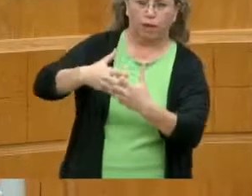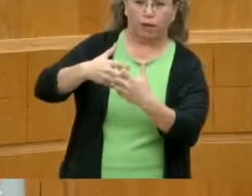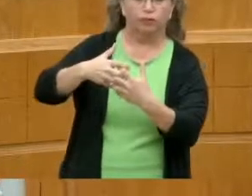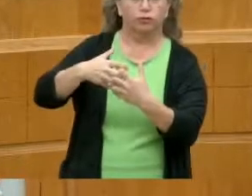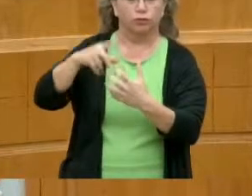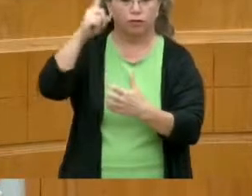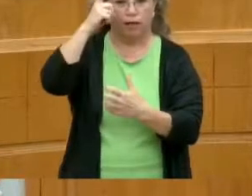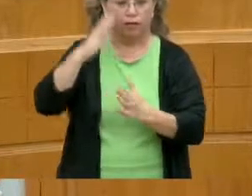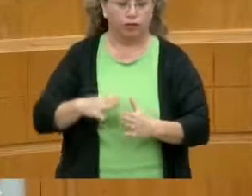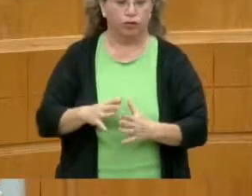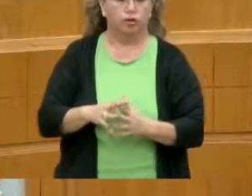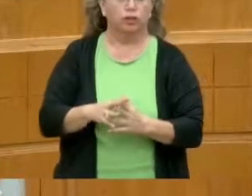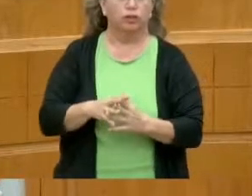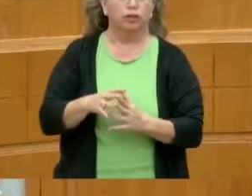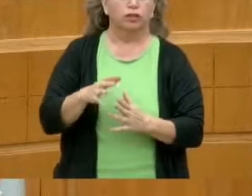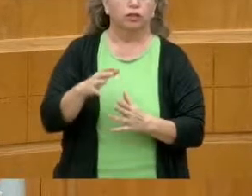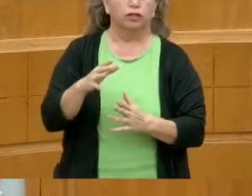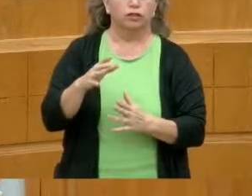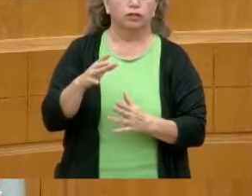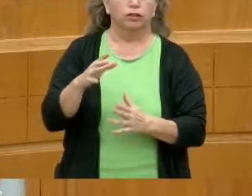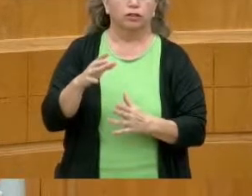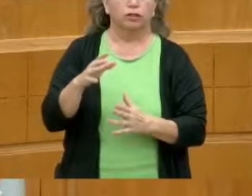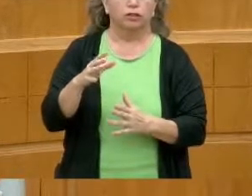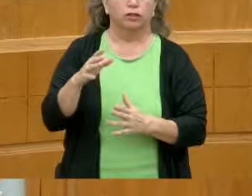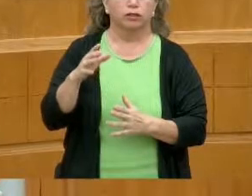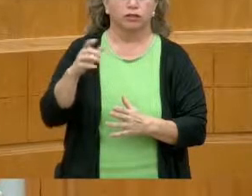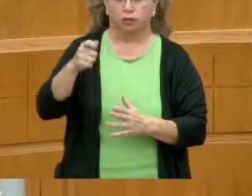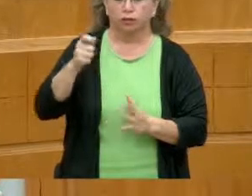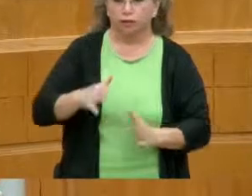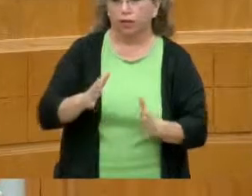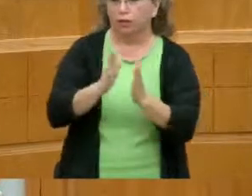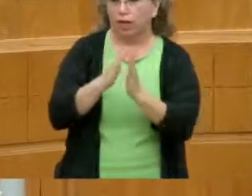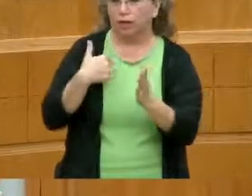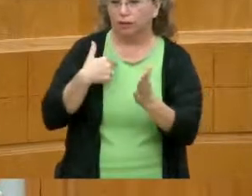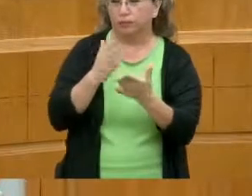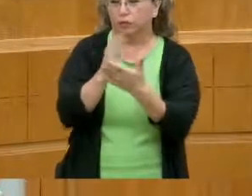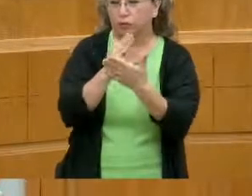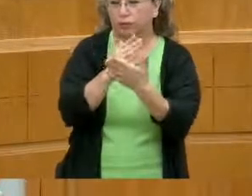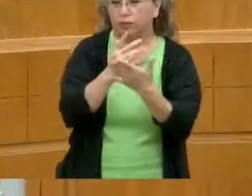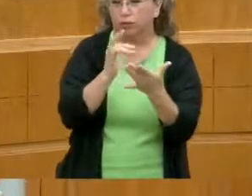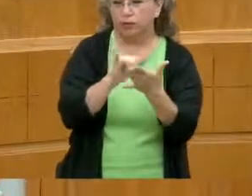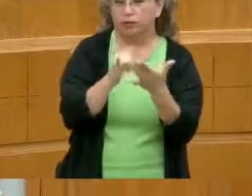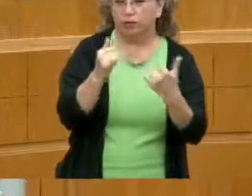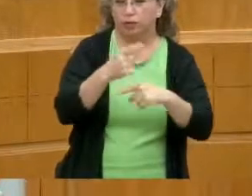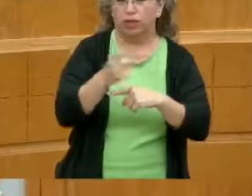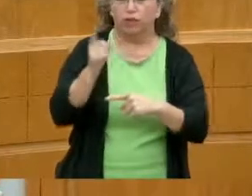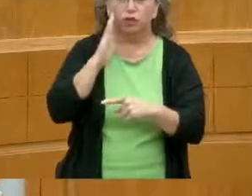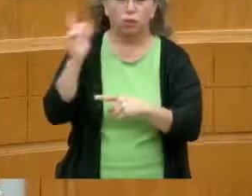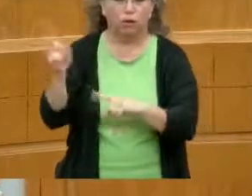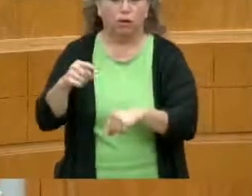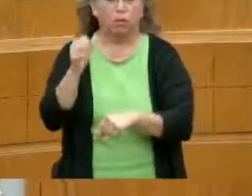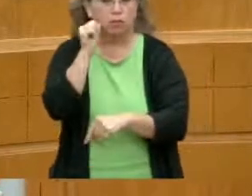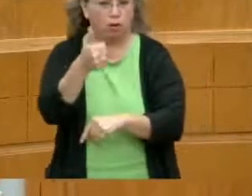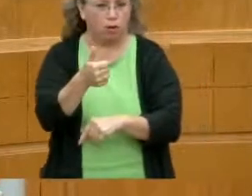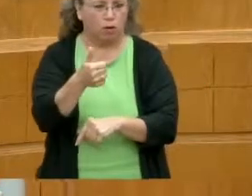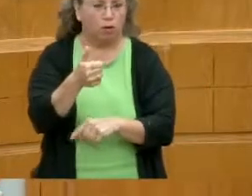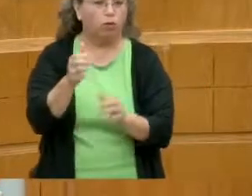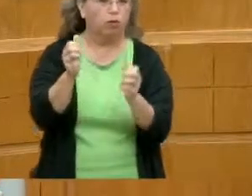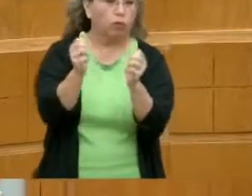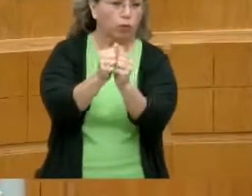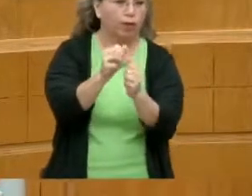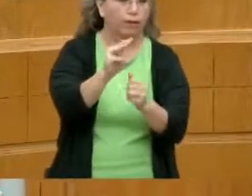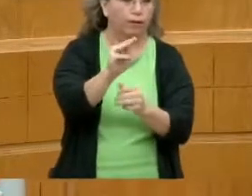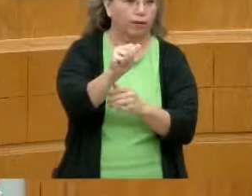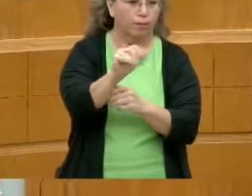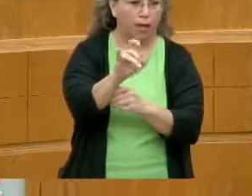governor. And she's asked that I go over this with the community today. She will be here tomorrow, both her and Mayor McComb